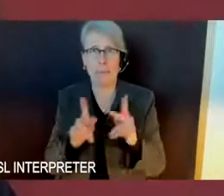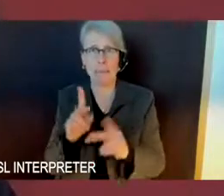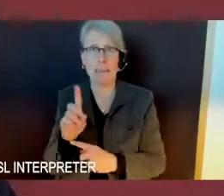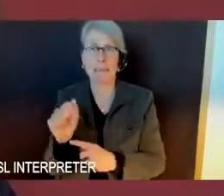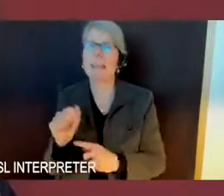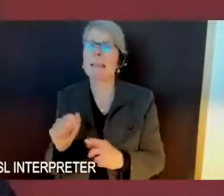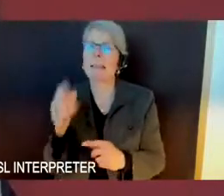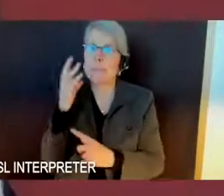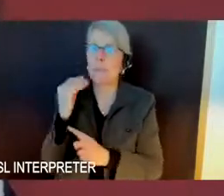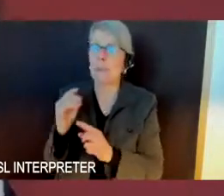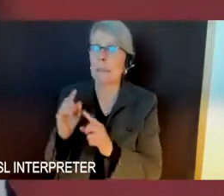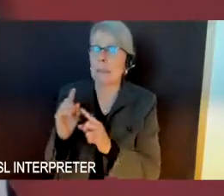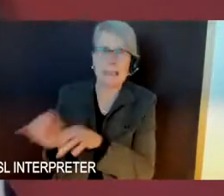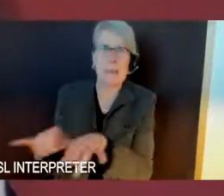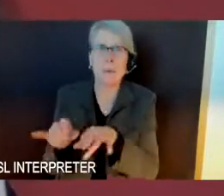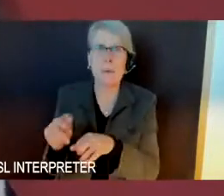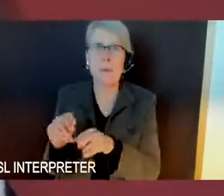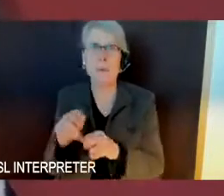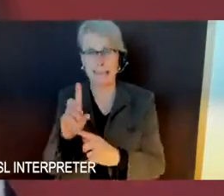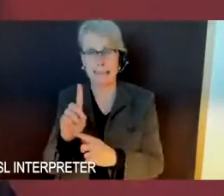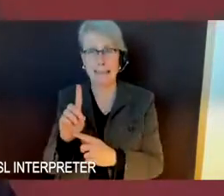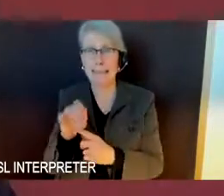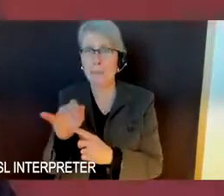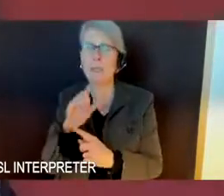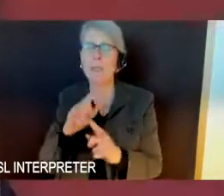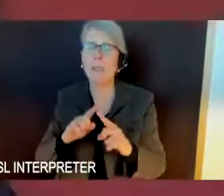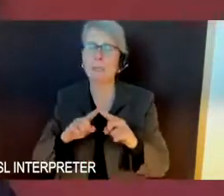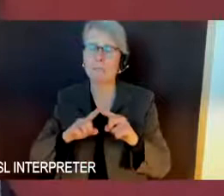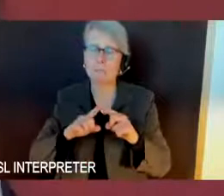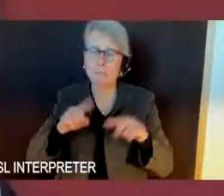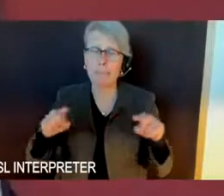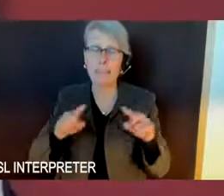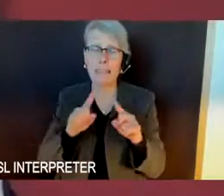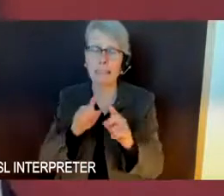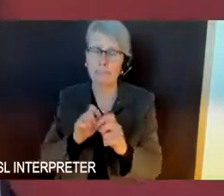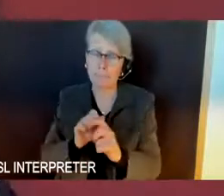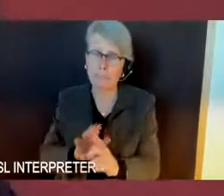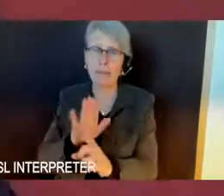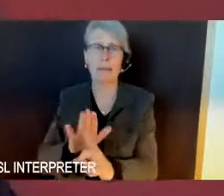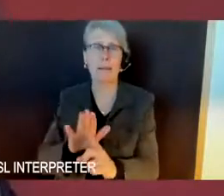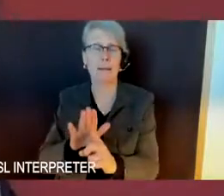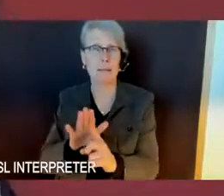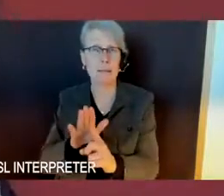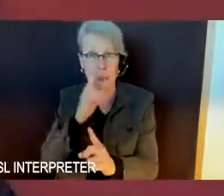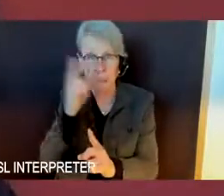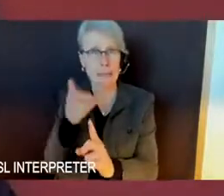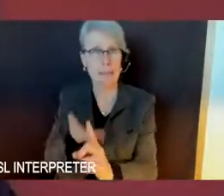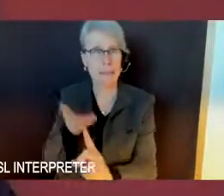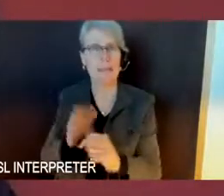Not every person with a disability has the same experience. In fact, disability is very nuanced and